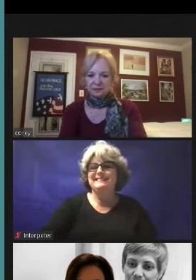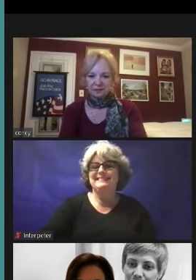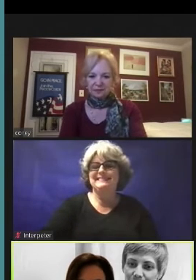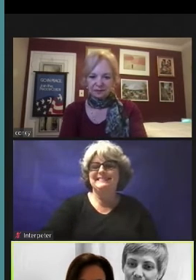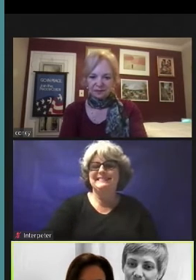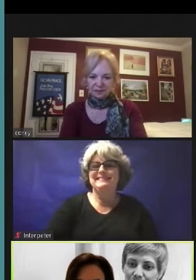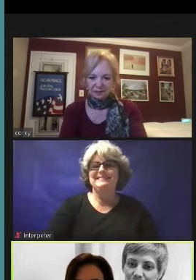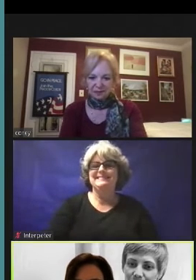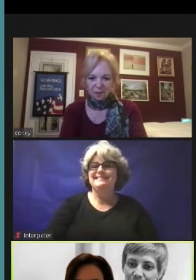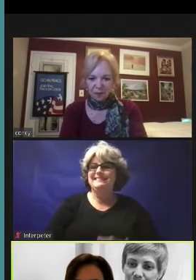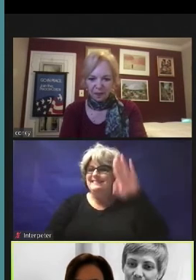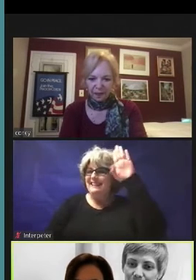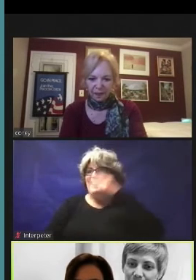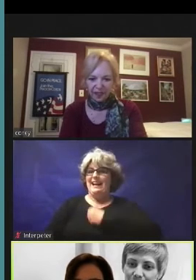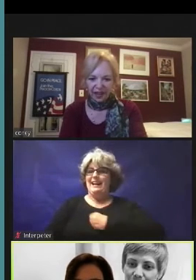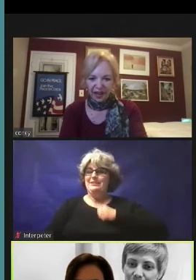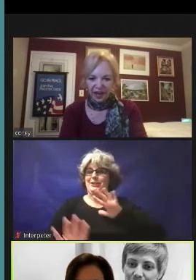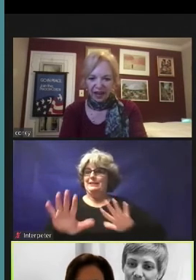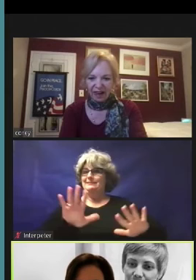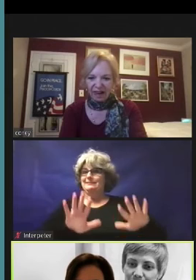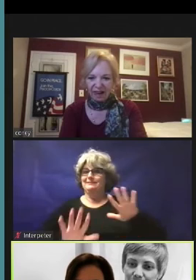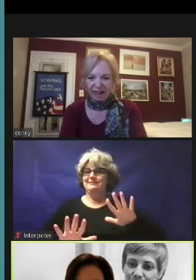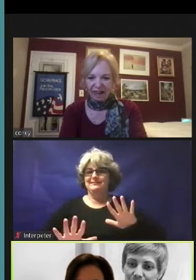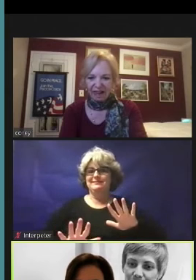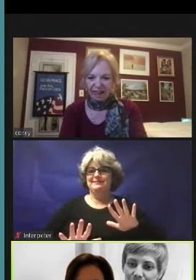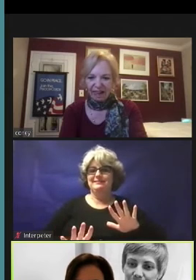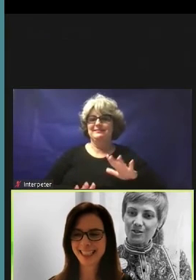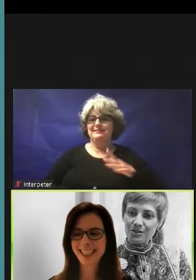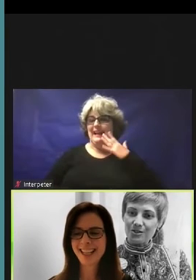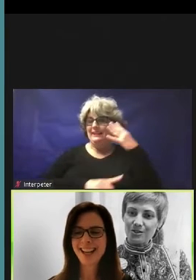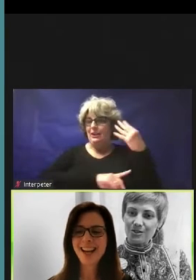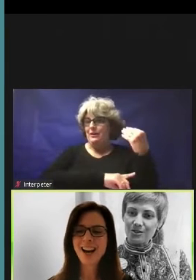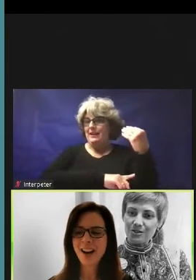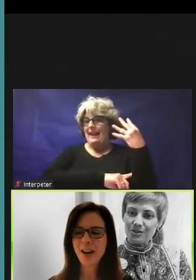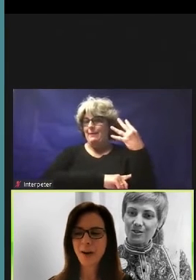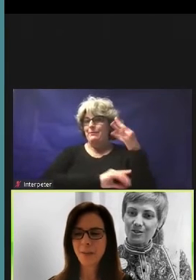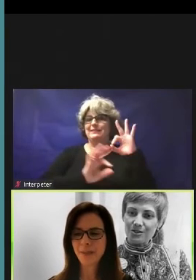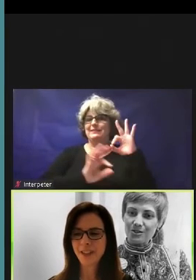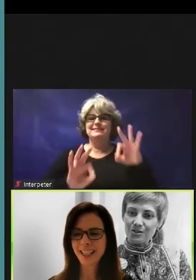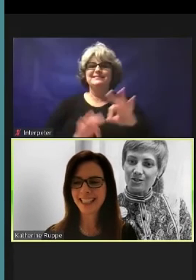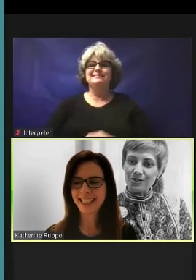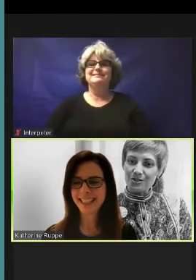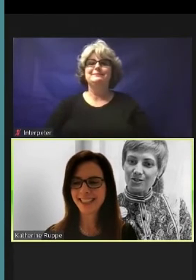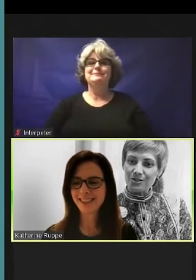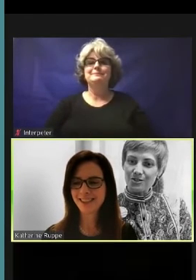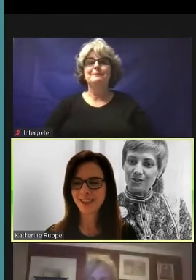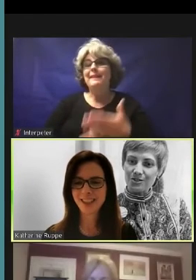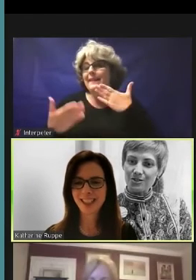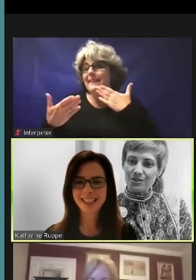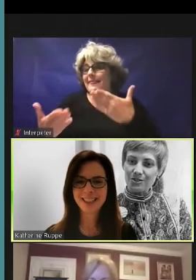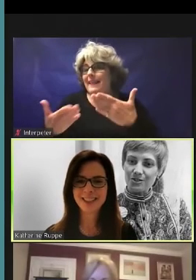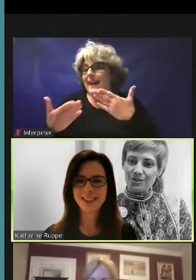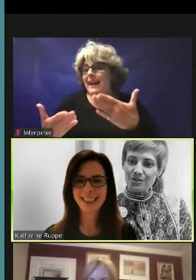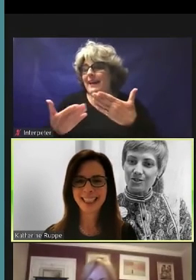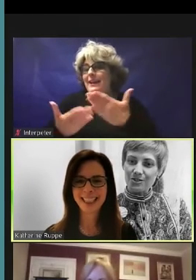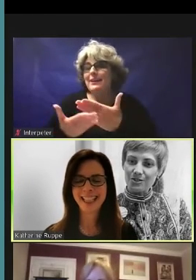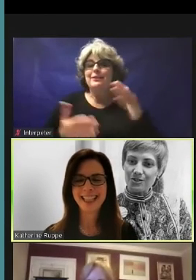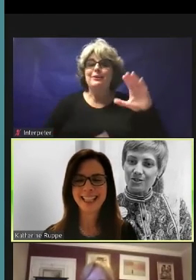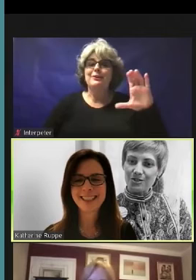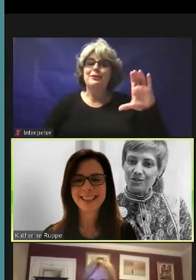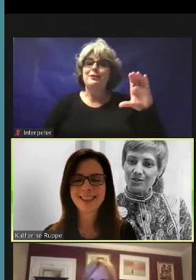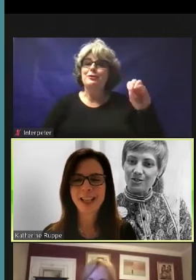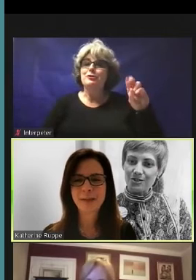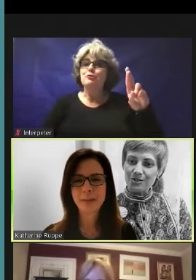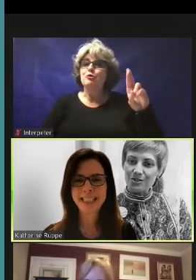Okay, got it. Hi, sorry, I didn't know I was on camera yet. Okay, thank you so much, Corey,